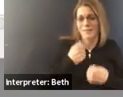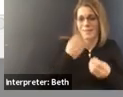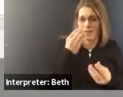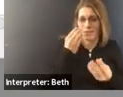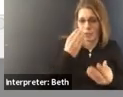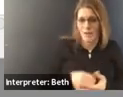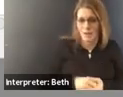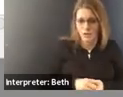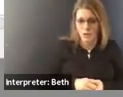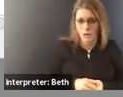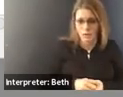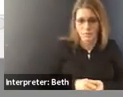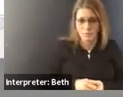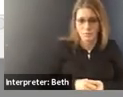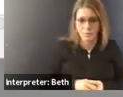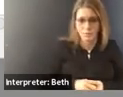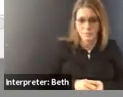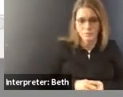say...